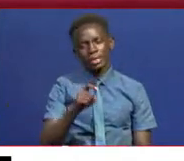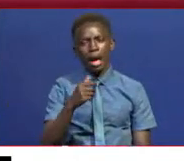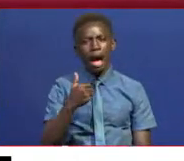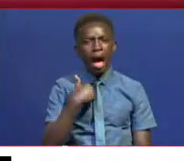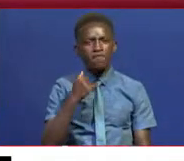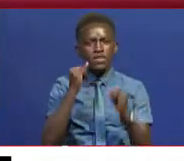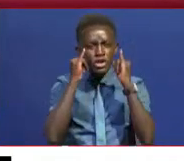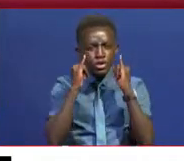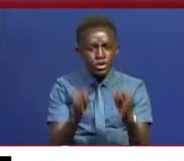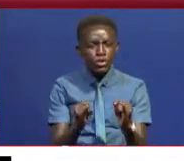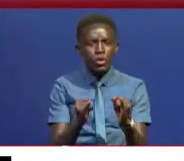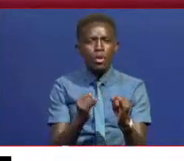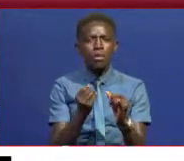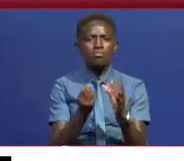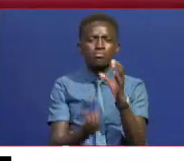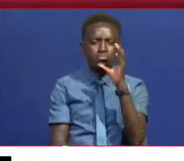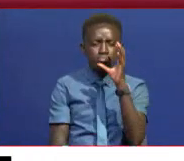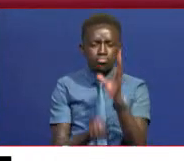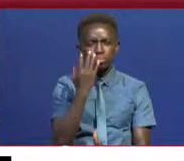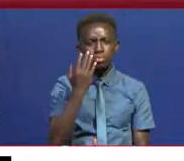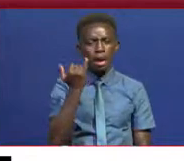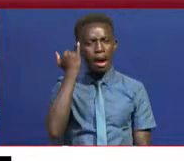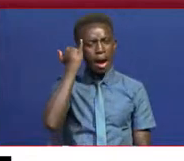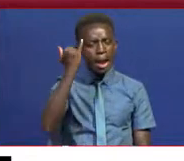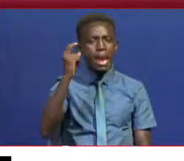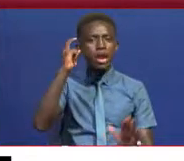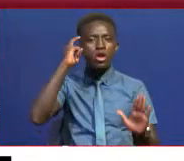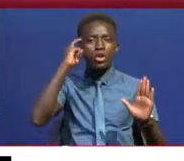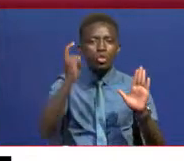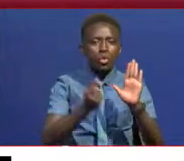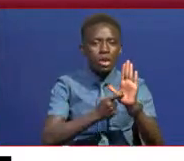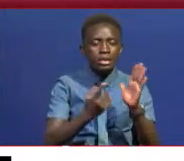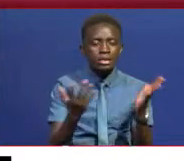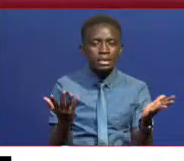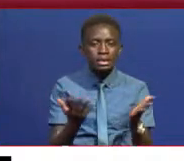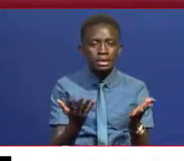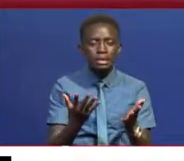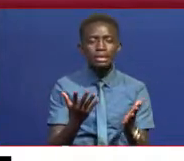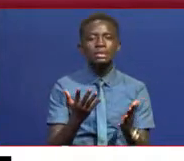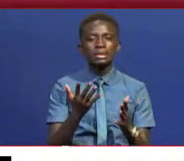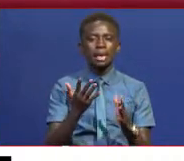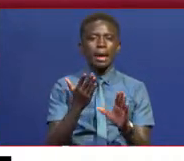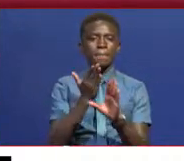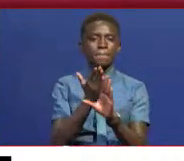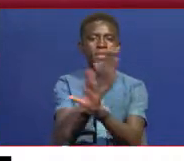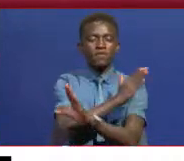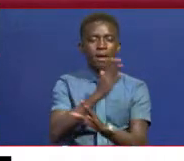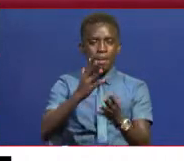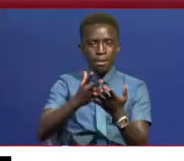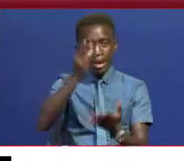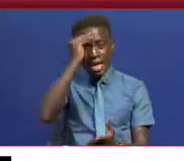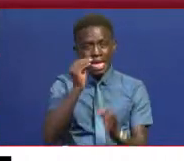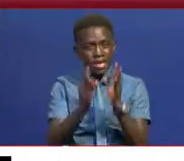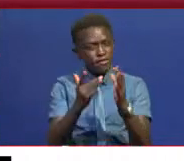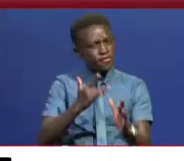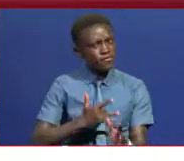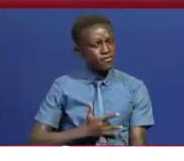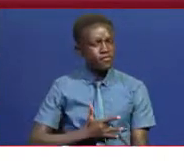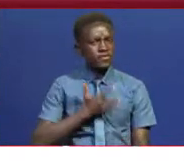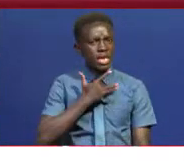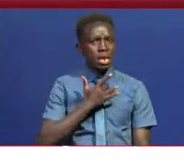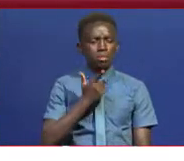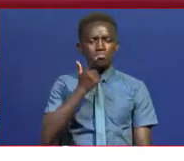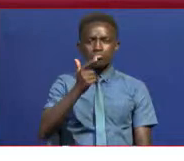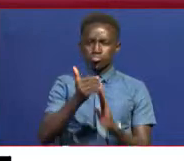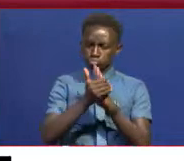called Recognition of Prior Learning. If you feel you have skills and